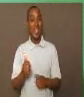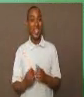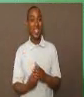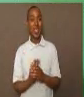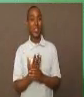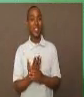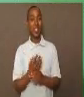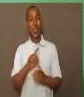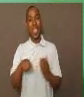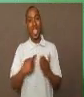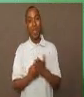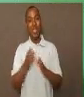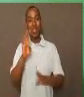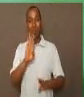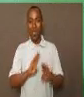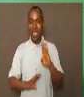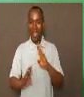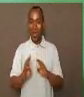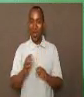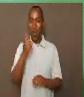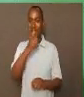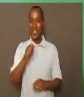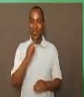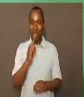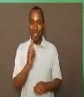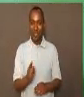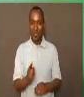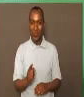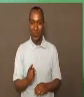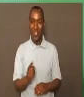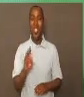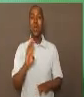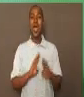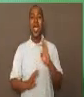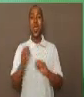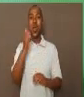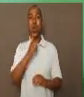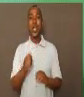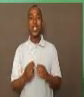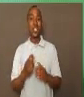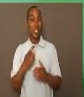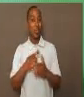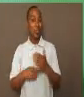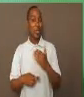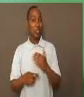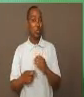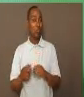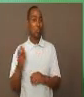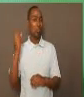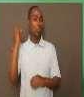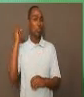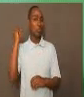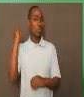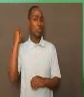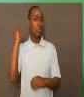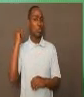is biogas. The biogas that is produced is passed along a pipe